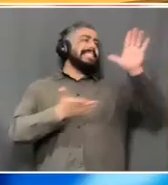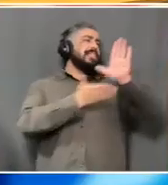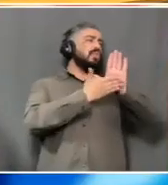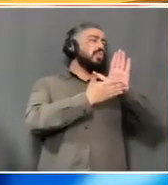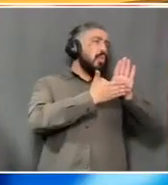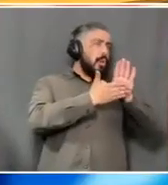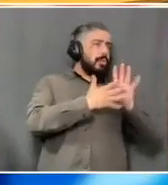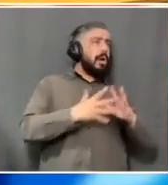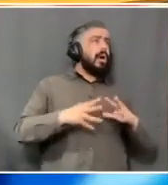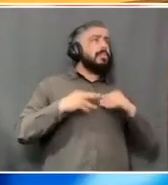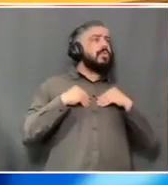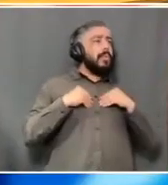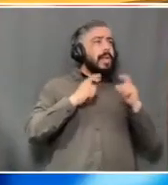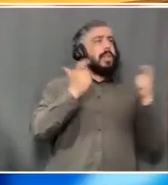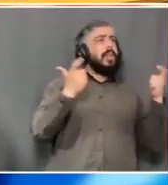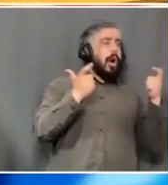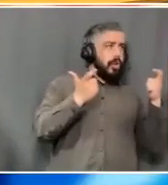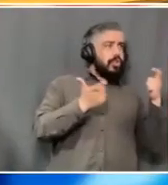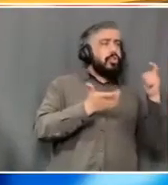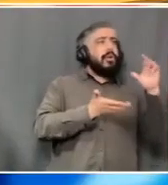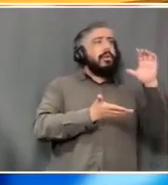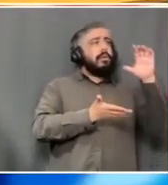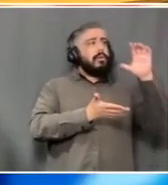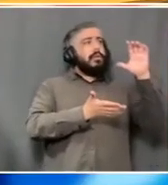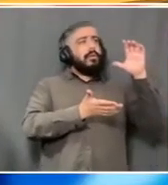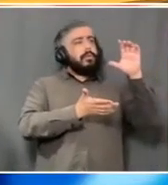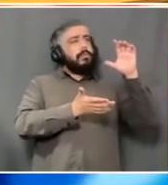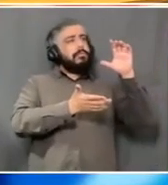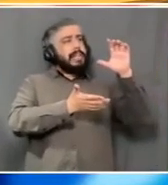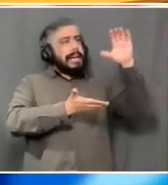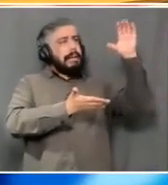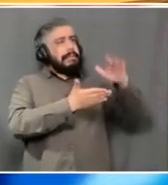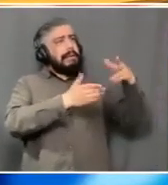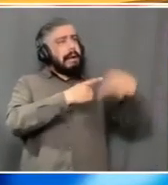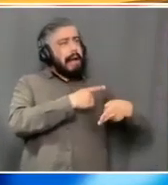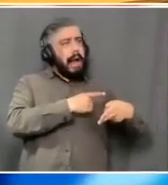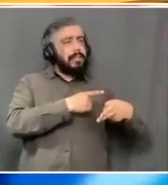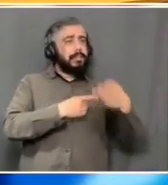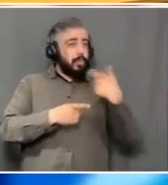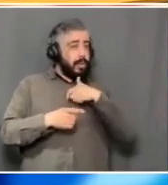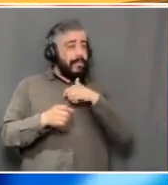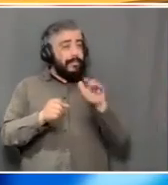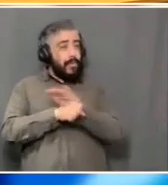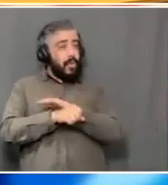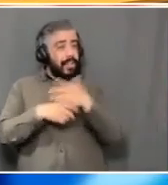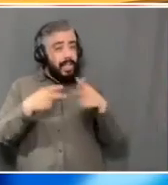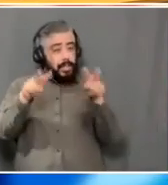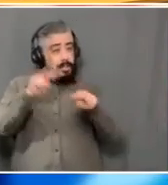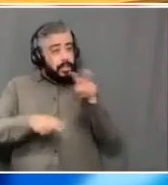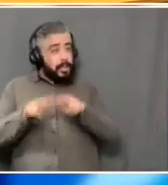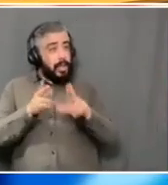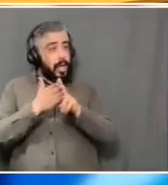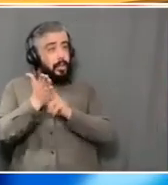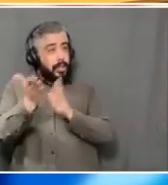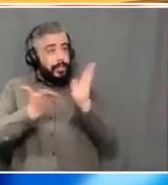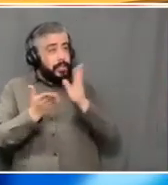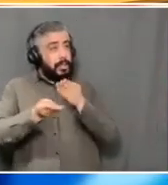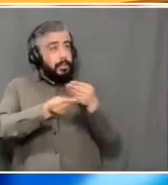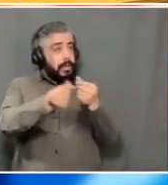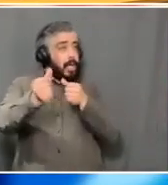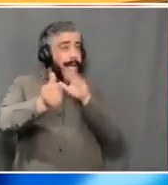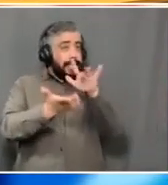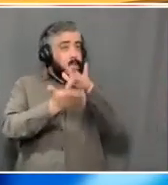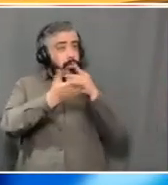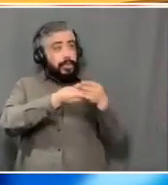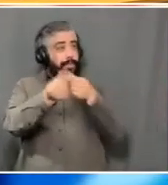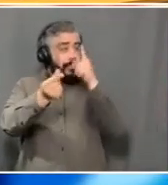absorbing larger proportional cuts? And have we fully reviewed contracted services and spending and central spending to determine what